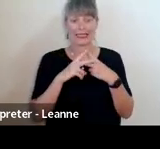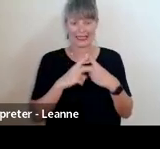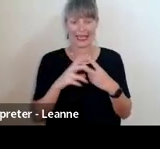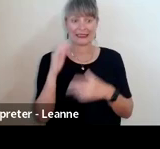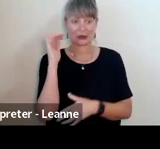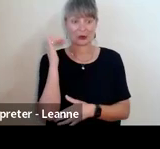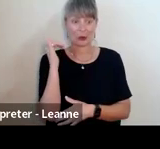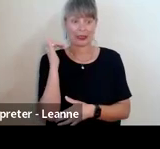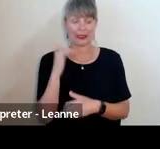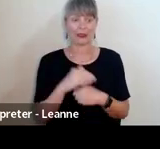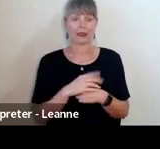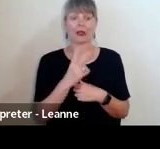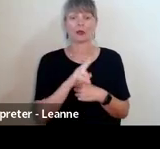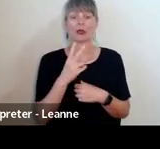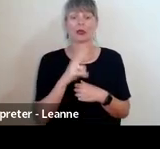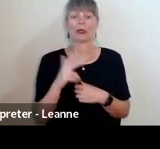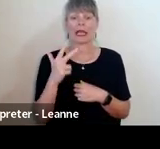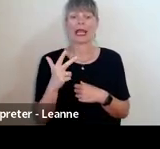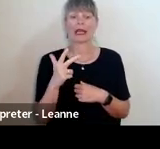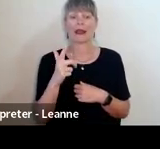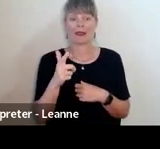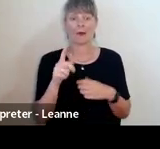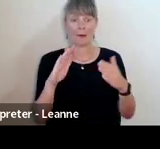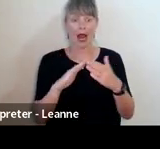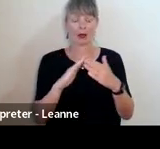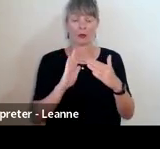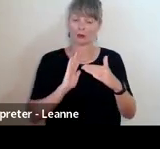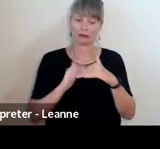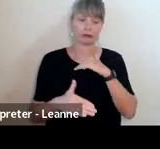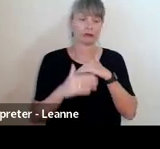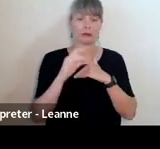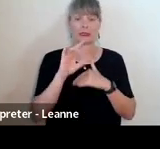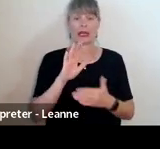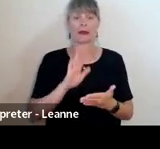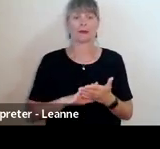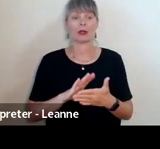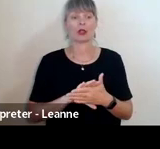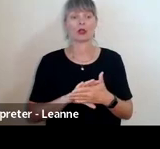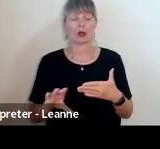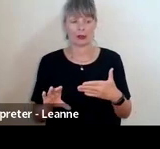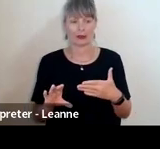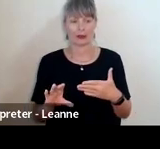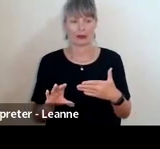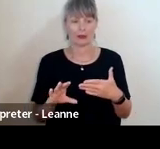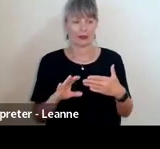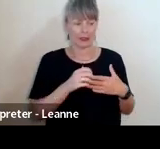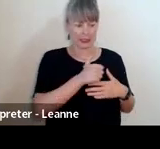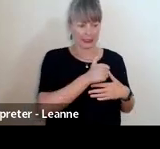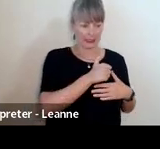wellness market will surpass $10 billion, marking a substantial increase from $6.5 billion just 2 years